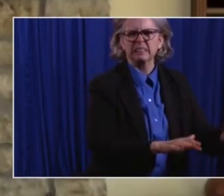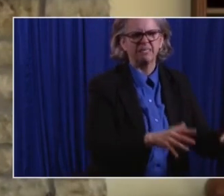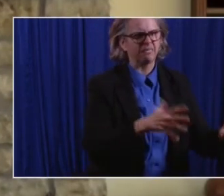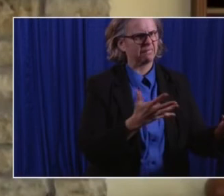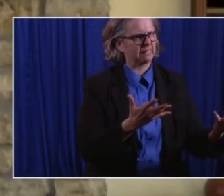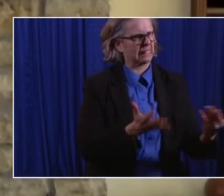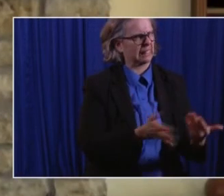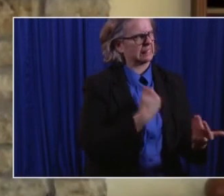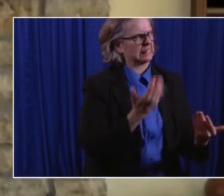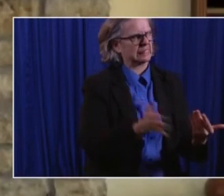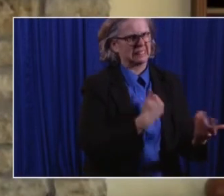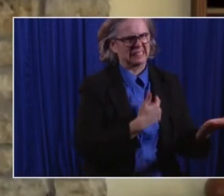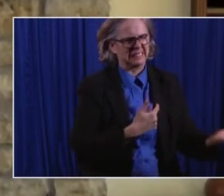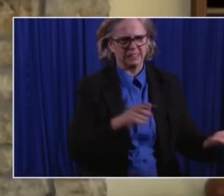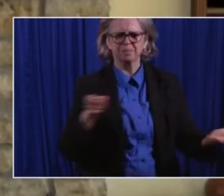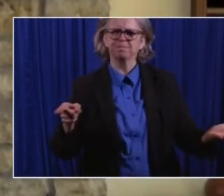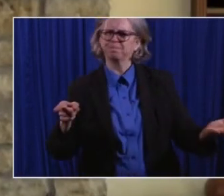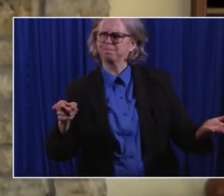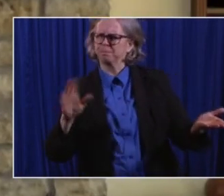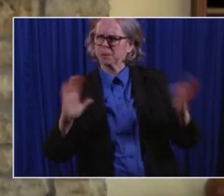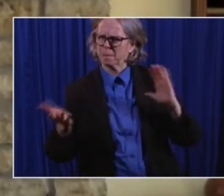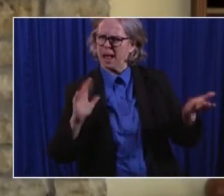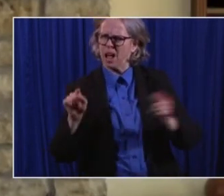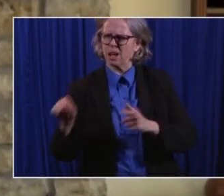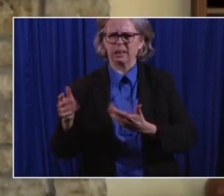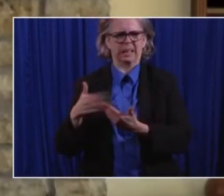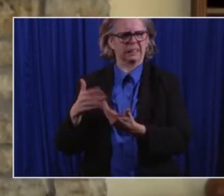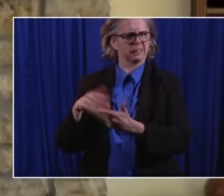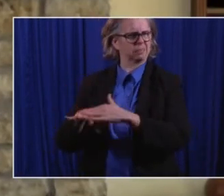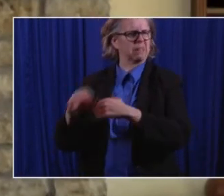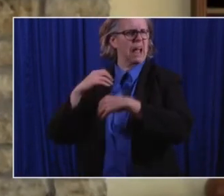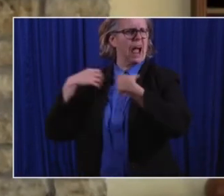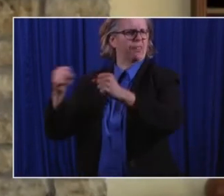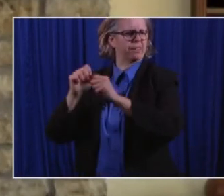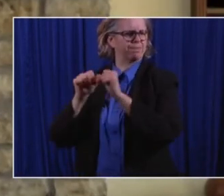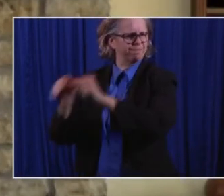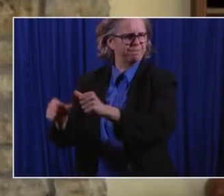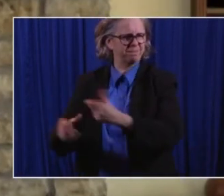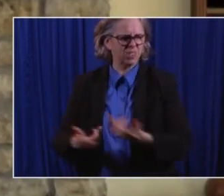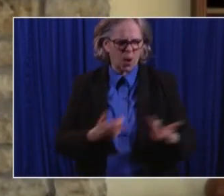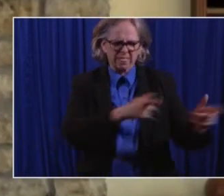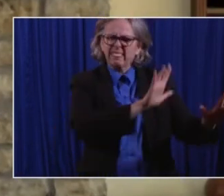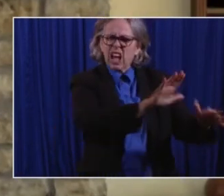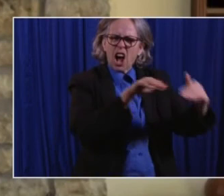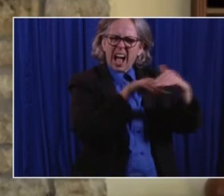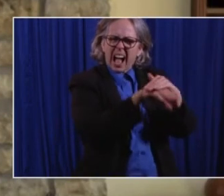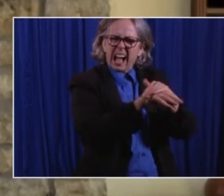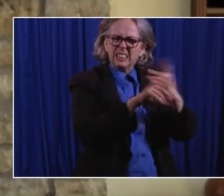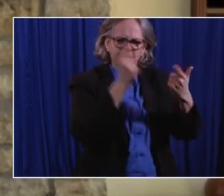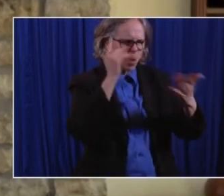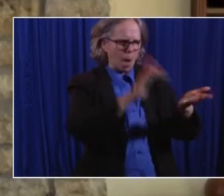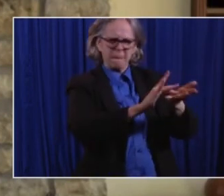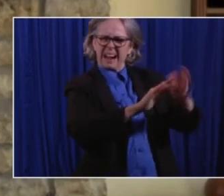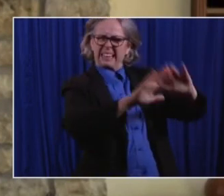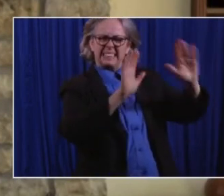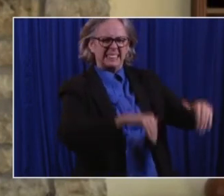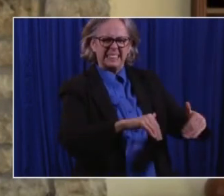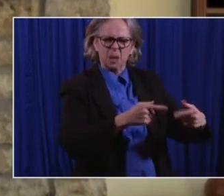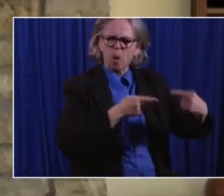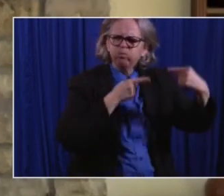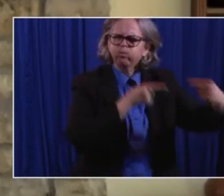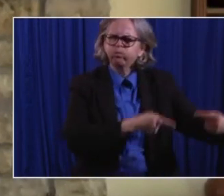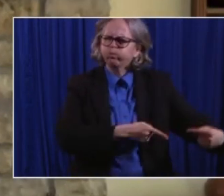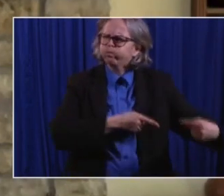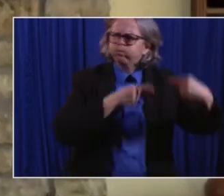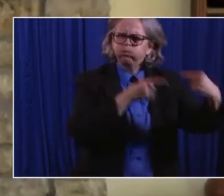also have a harder time accessing the medical system on a good day, let